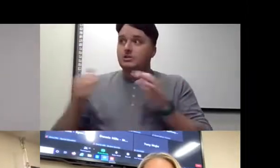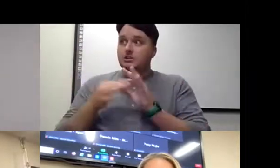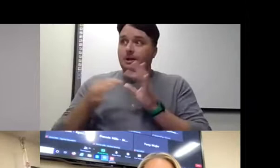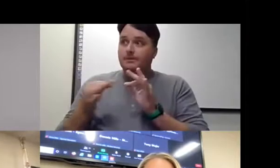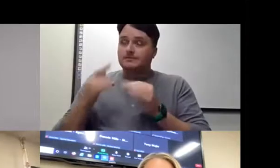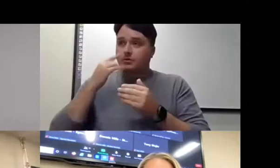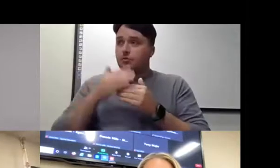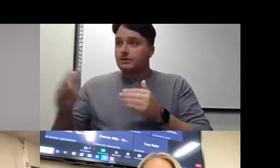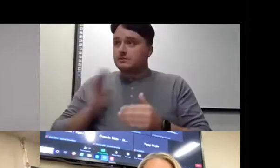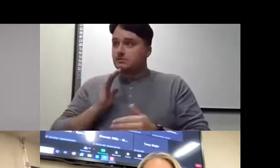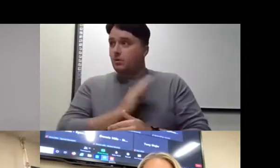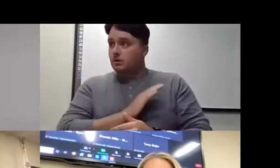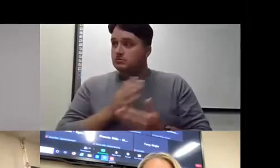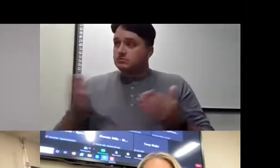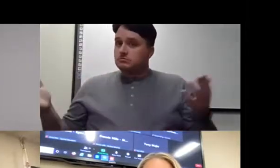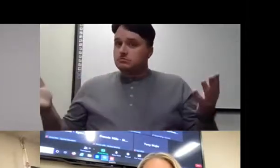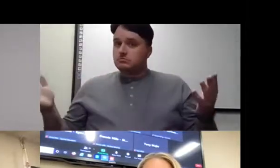the rest of the board? Oh.